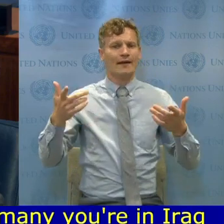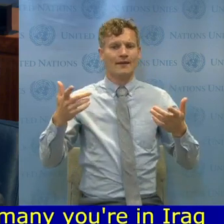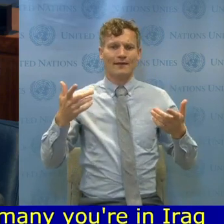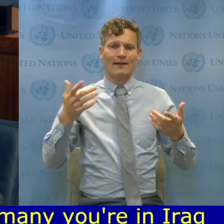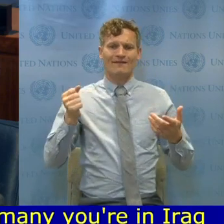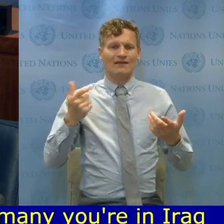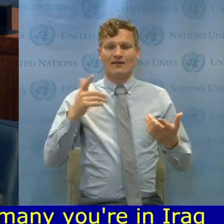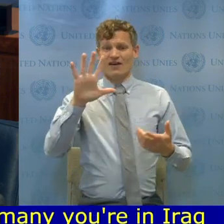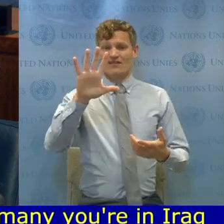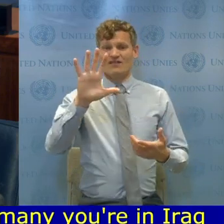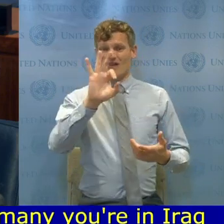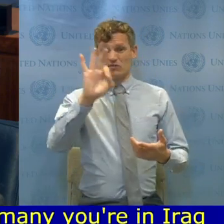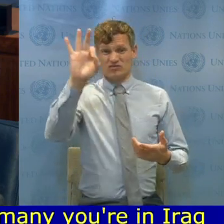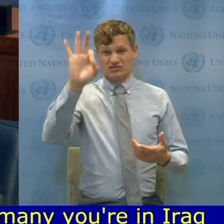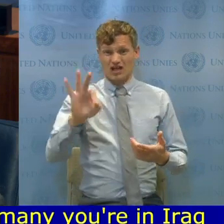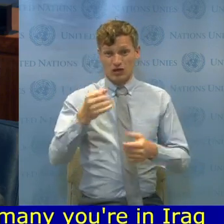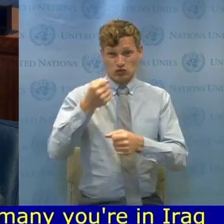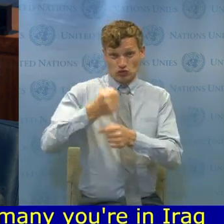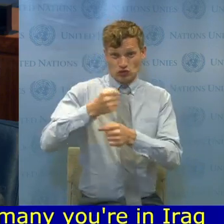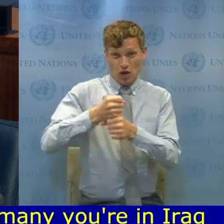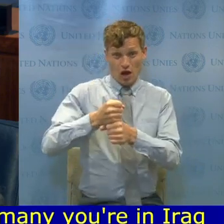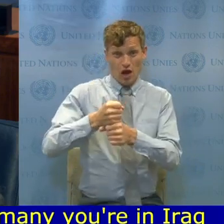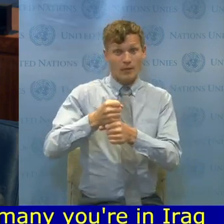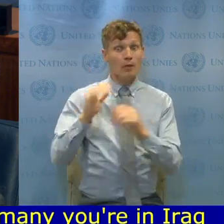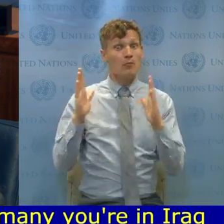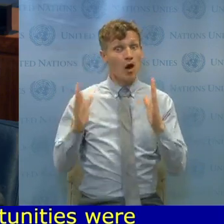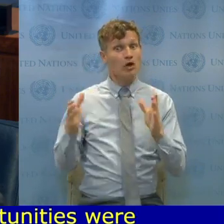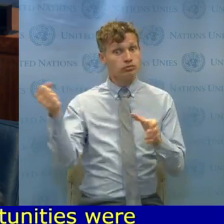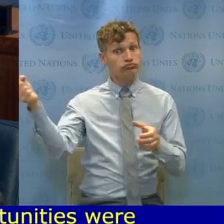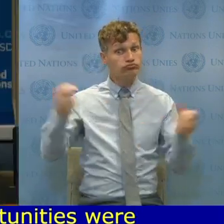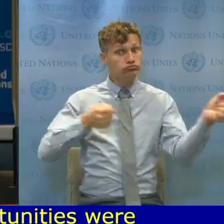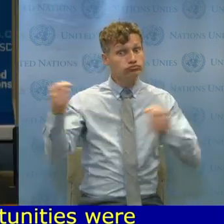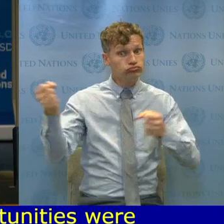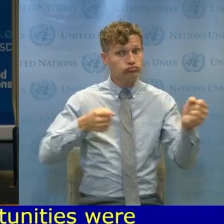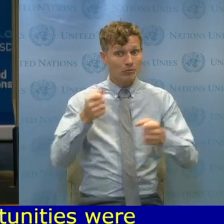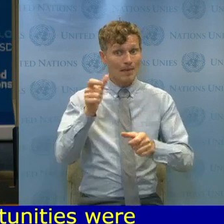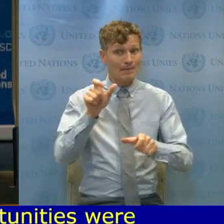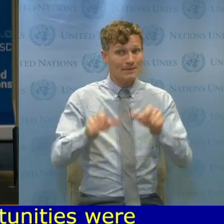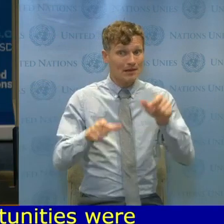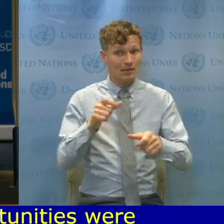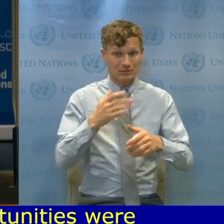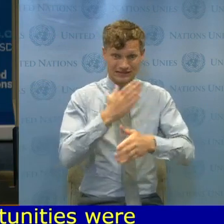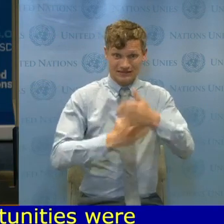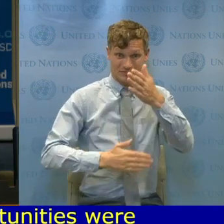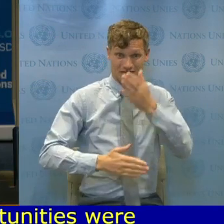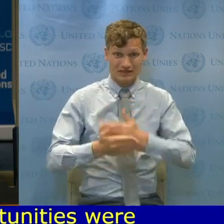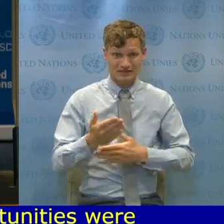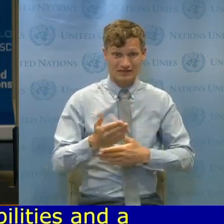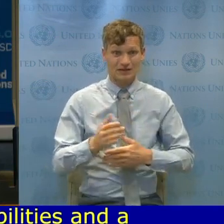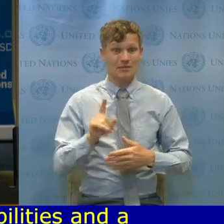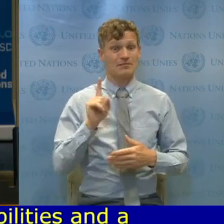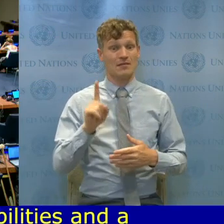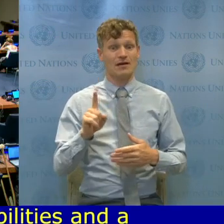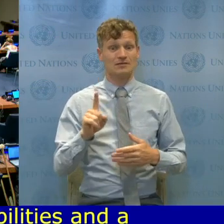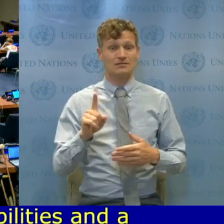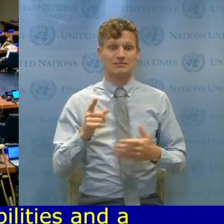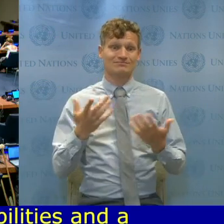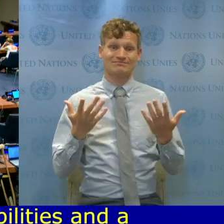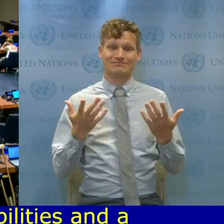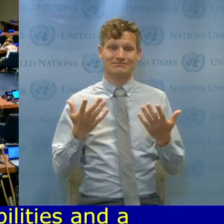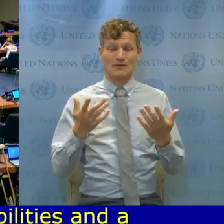salary was allocated for people caring full-time for people with disability. Sorry, we can no longer hear the